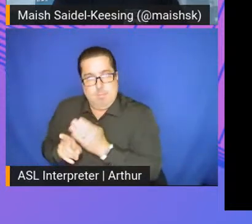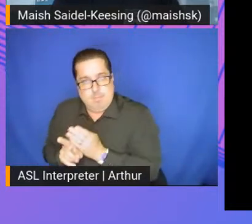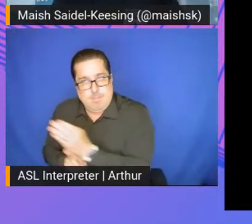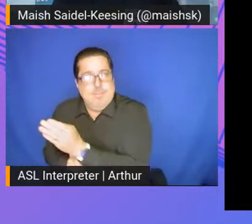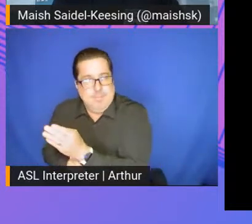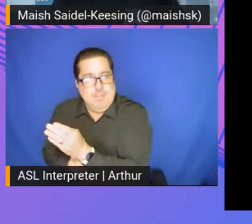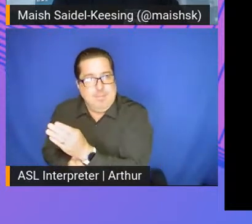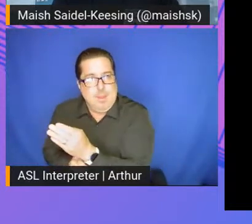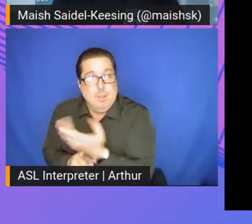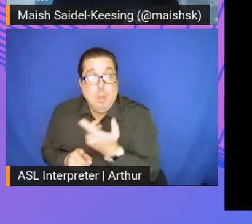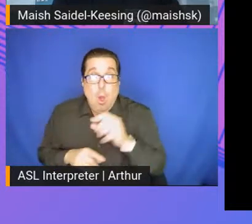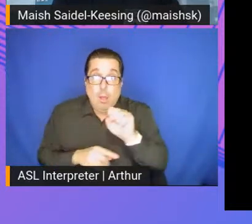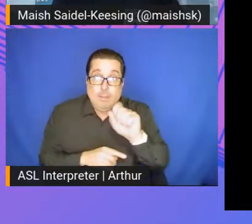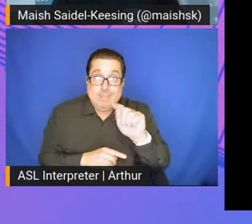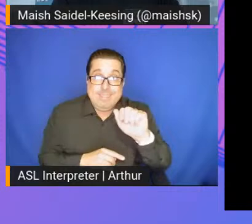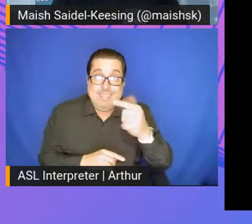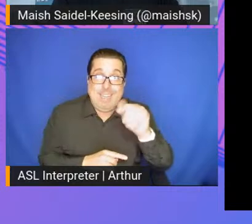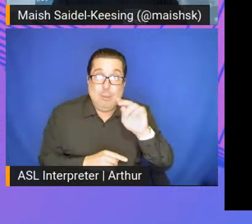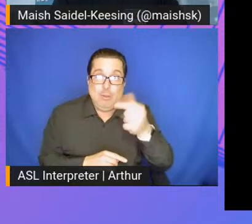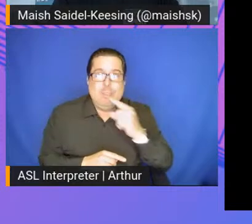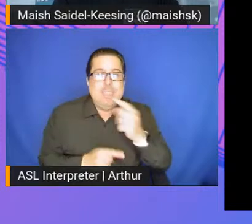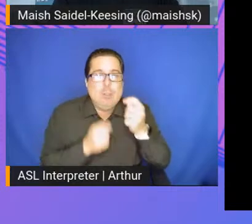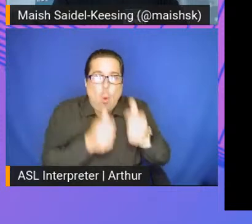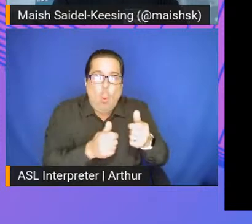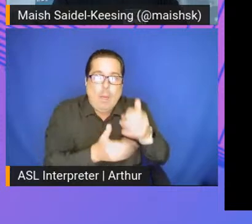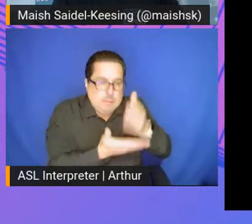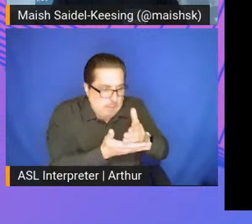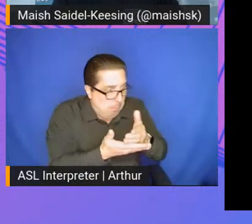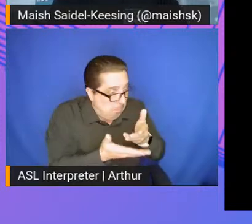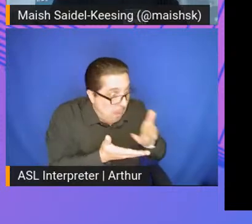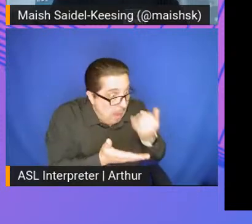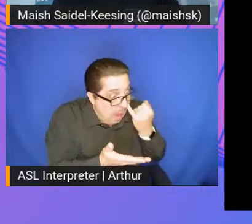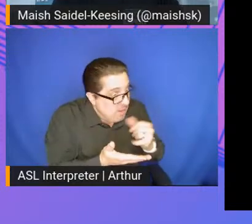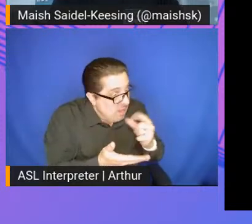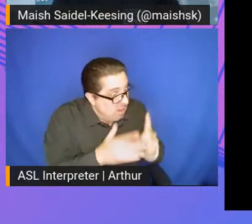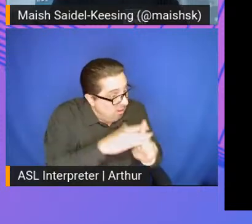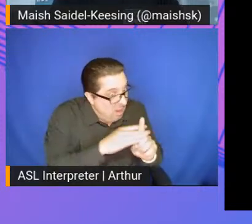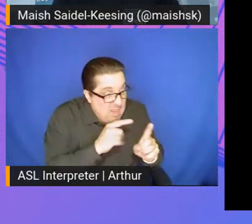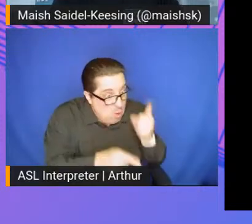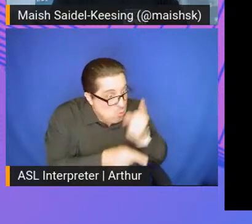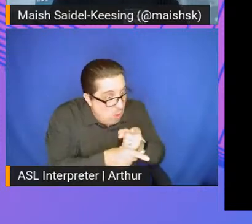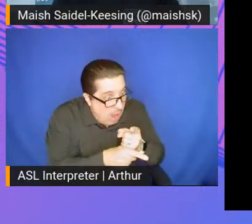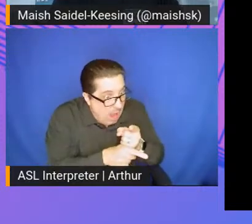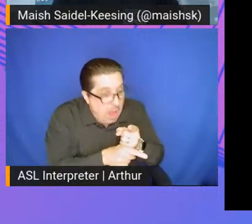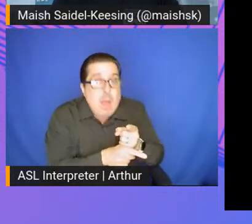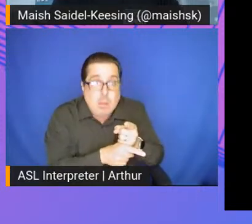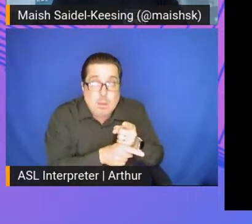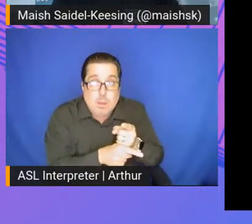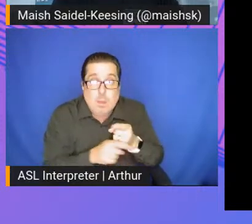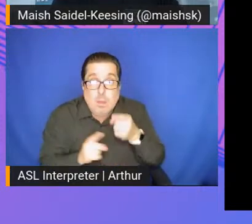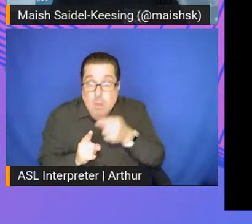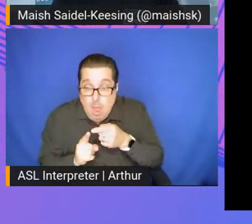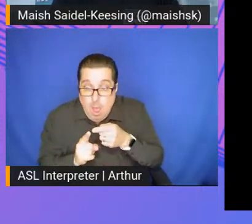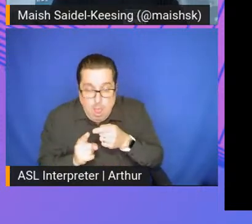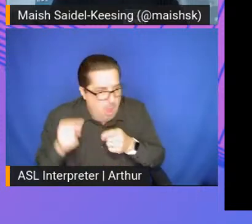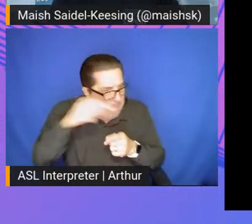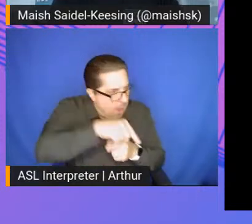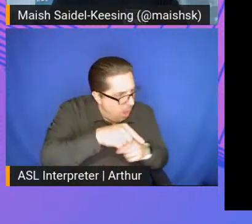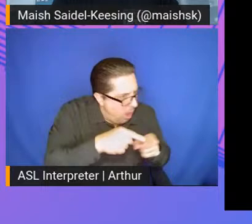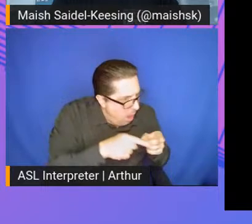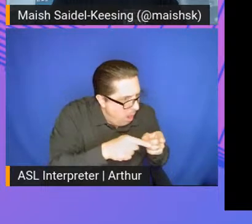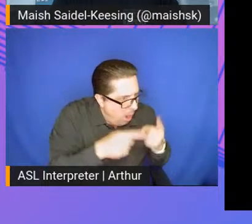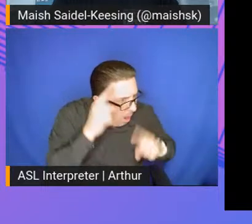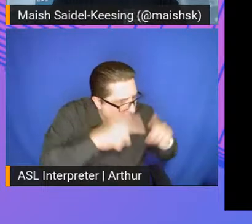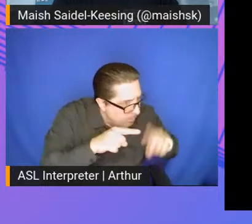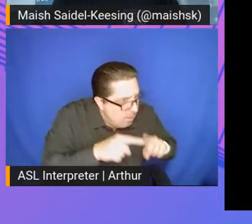environment. So staging is just a quick stop. If something's not right, if you have to roll back, then either we're doing compensating commits, or